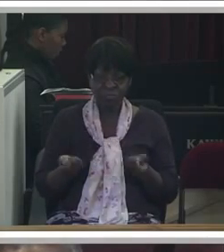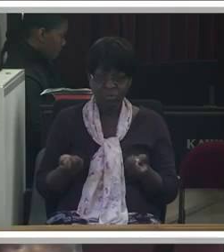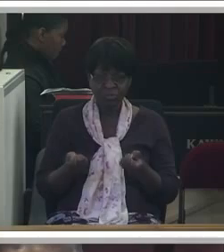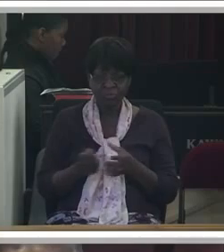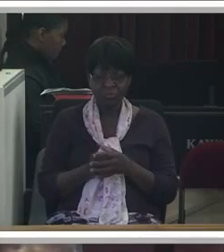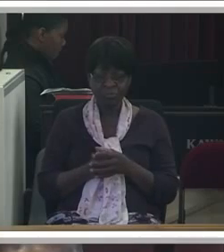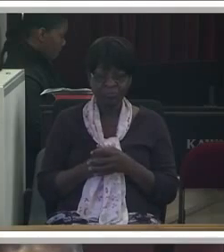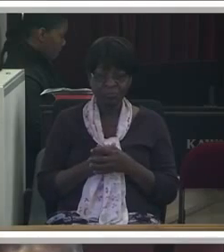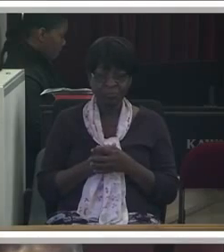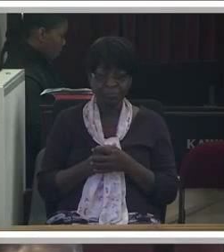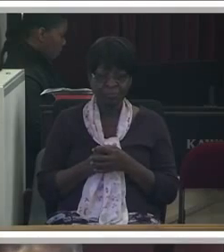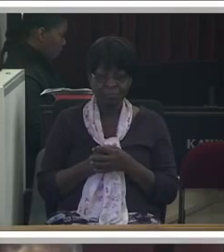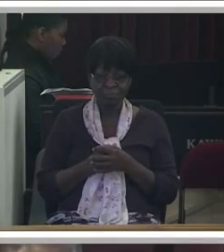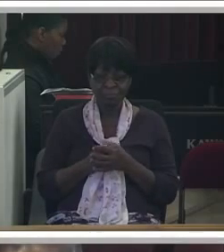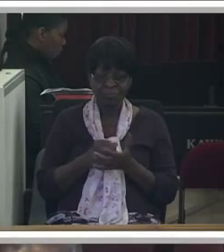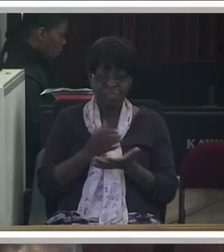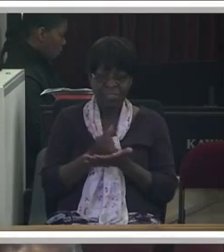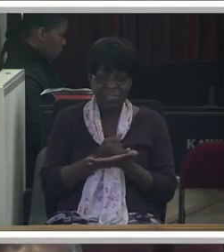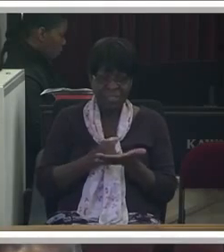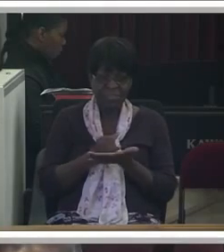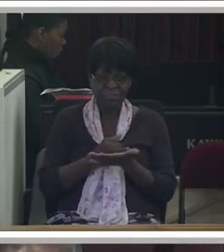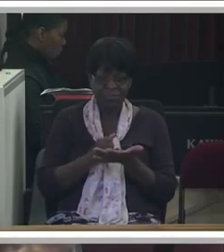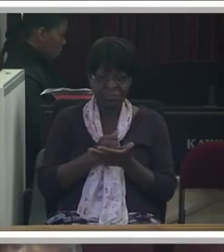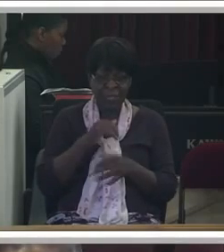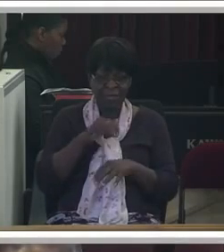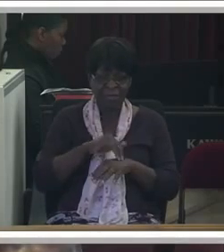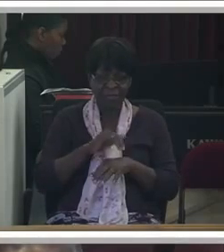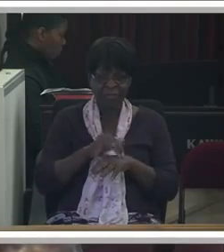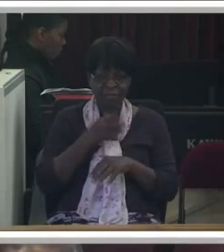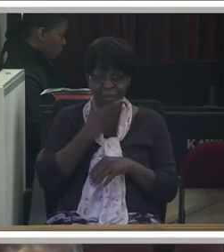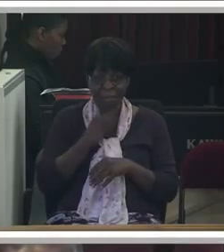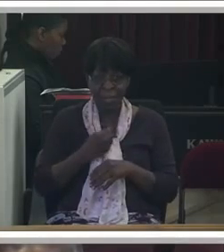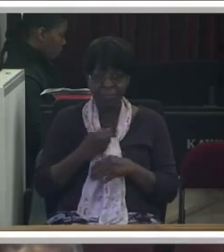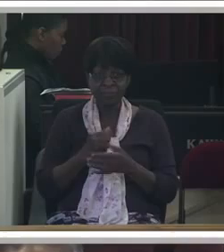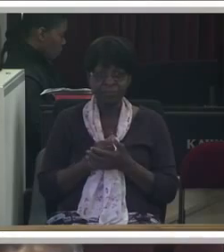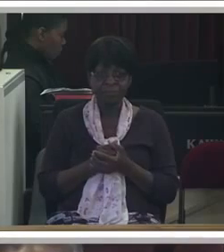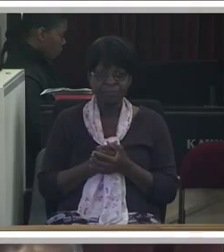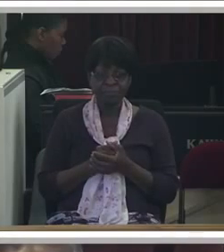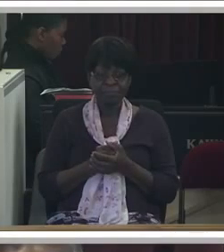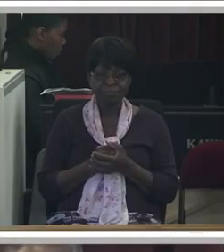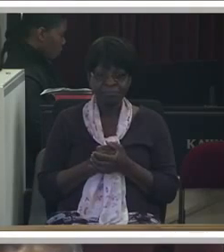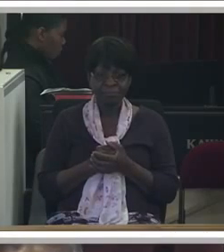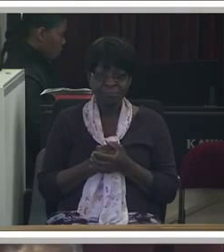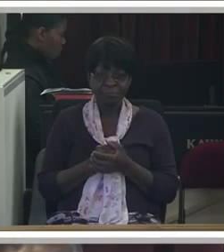man's sin. Everything was messed up. Everything